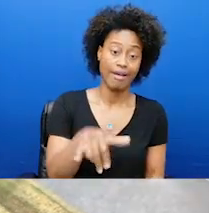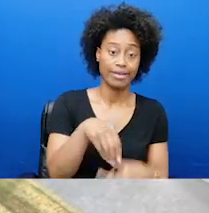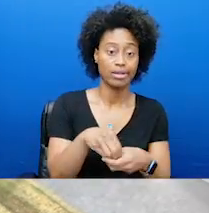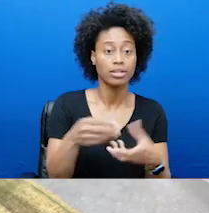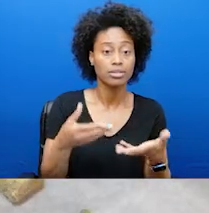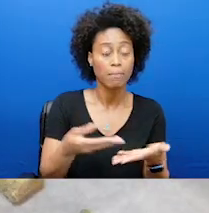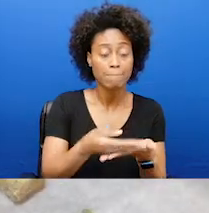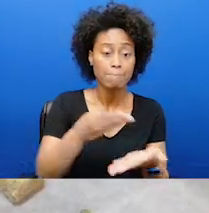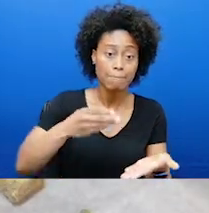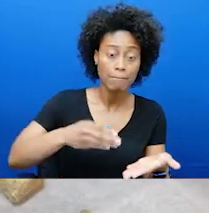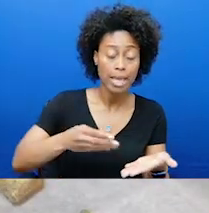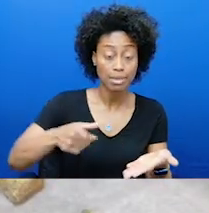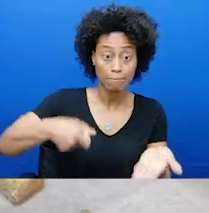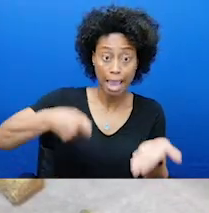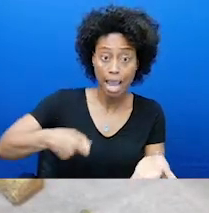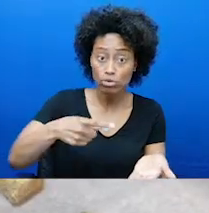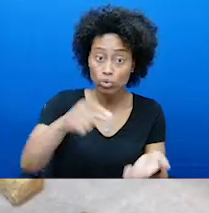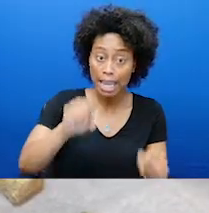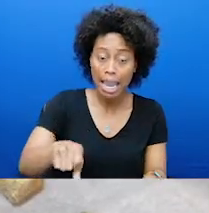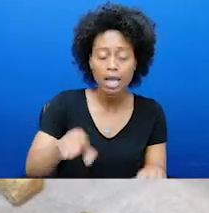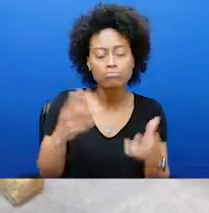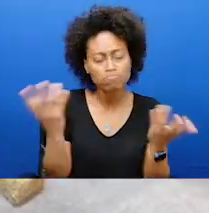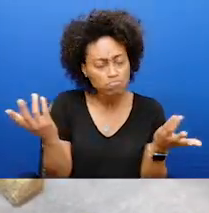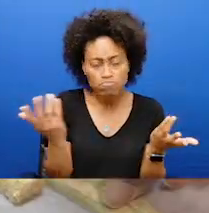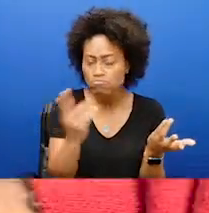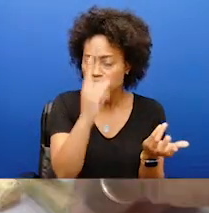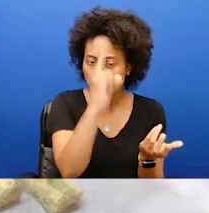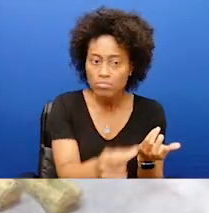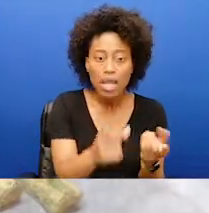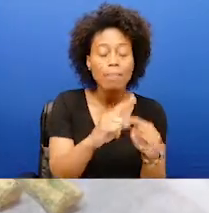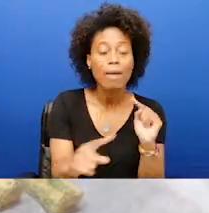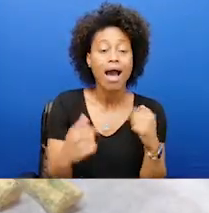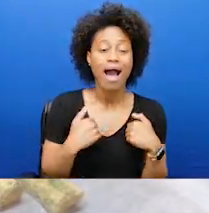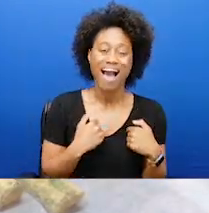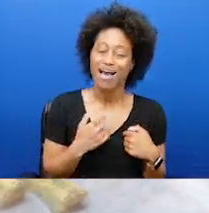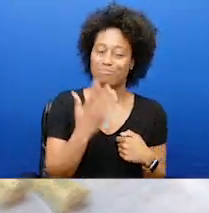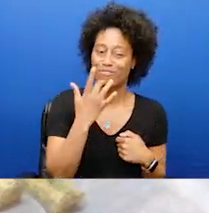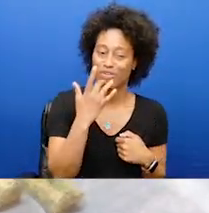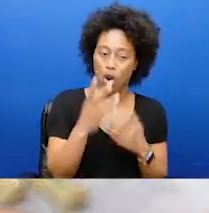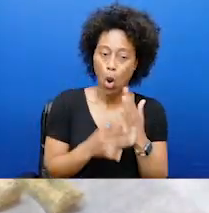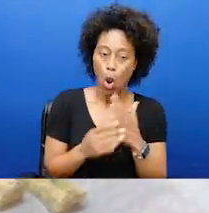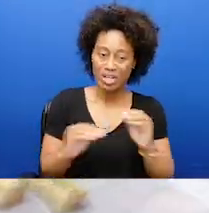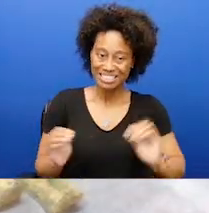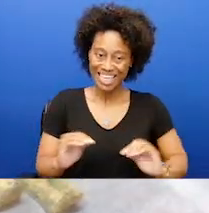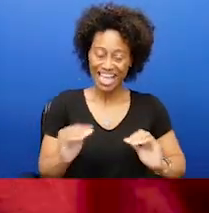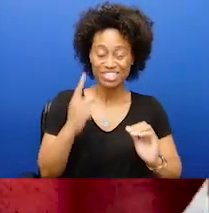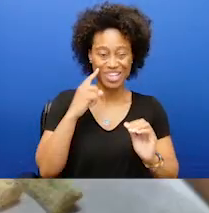ahead and put them on a baking sheet, and I'm going to bake them in the oven.